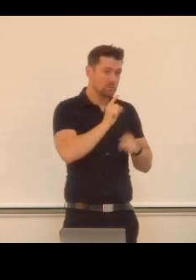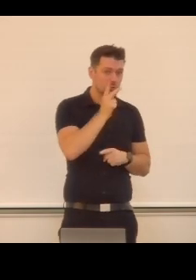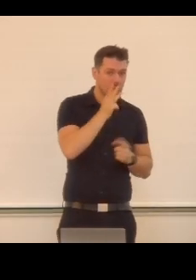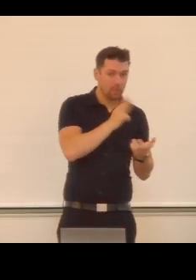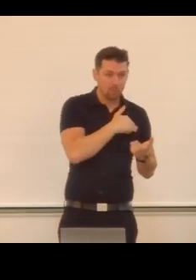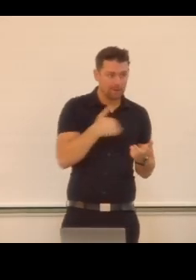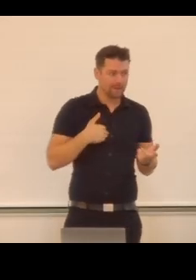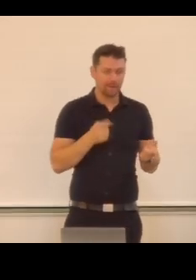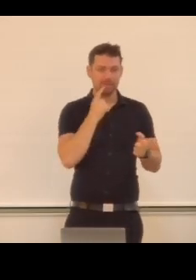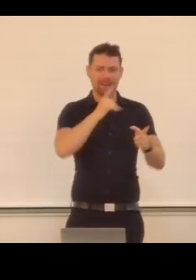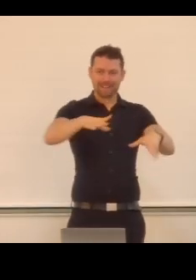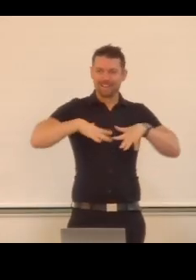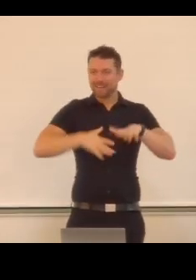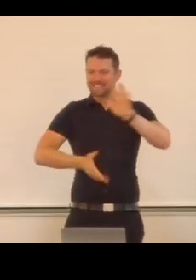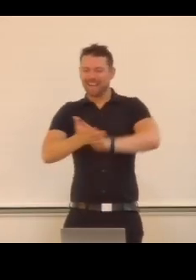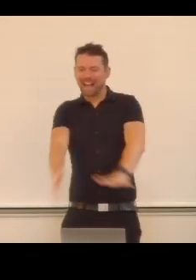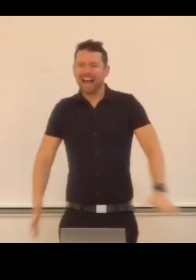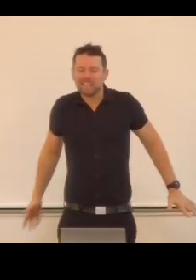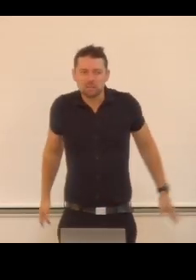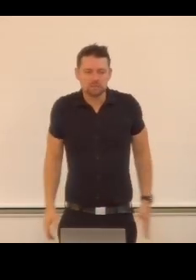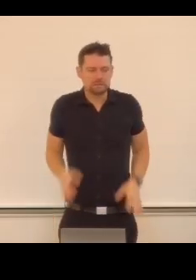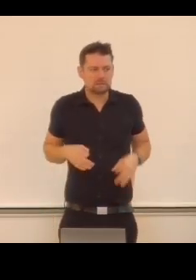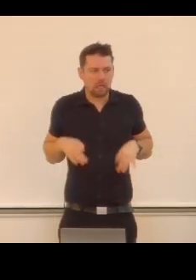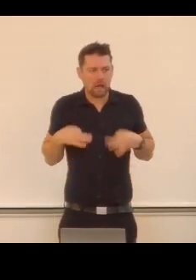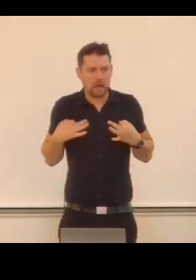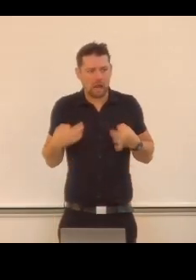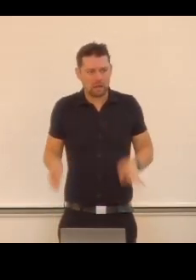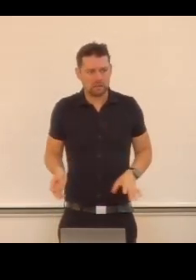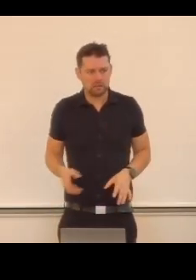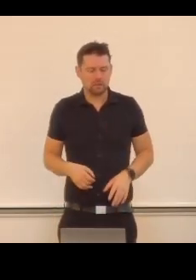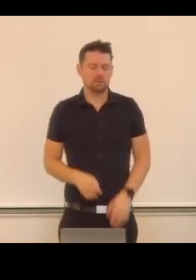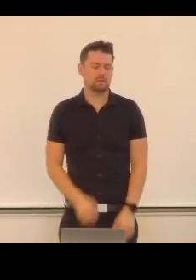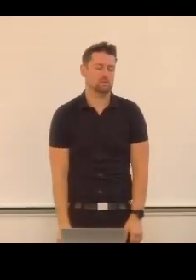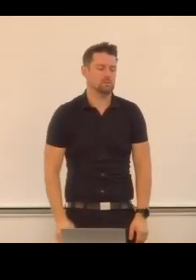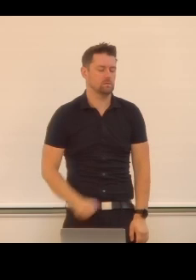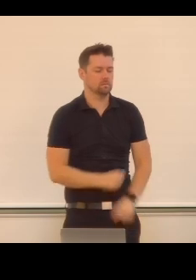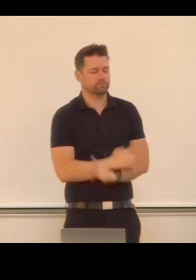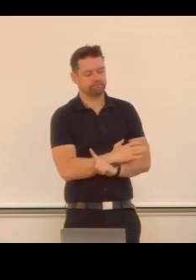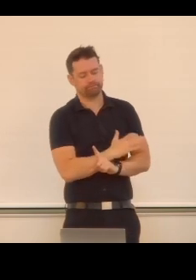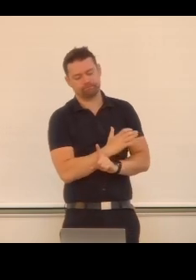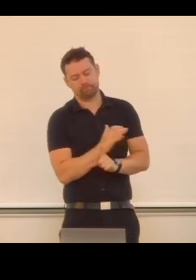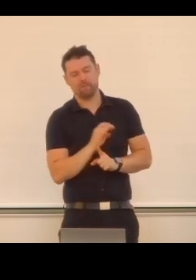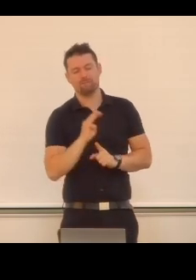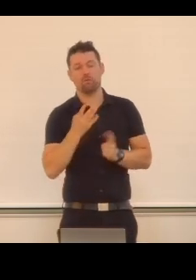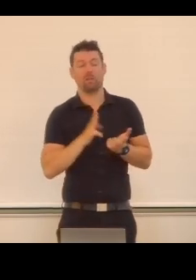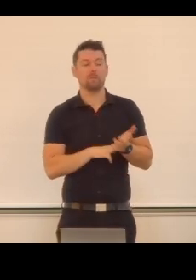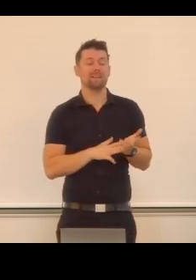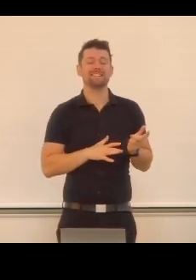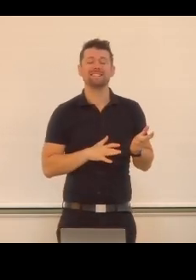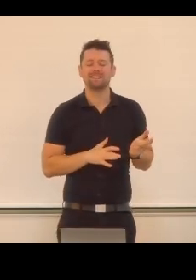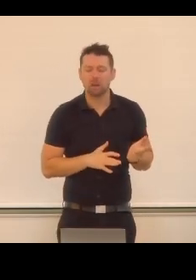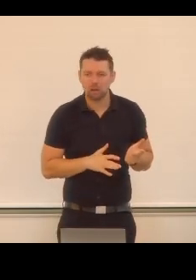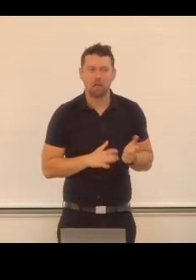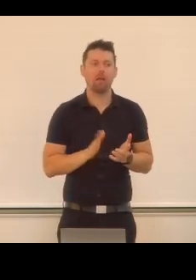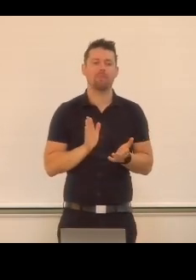all ready to go, and then there's a delay, and then there's another delay, and another delay. So it's 4 in the morning before we're doing the press briefing, just to put